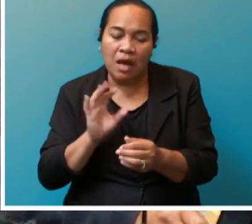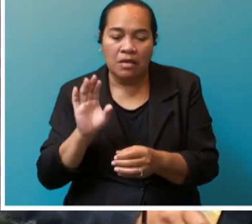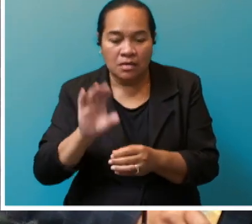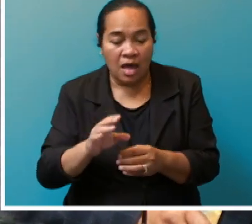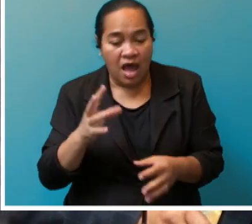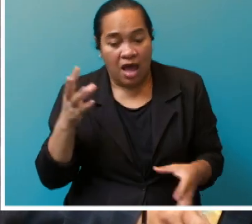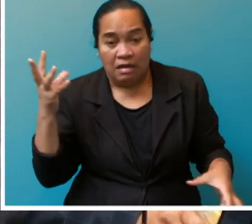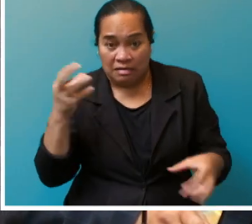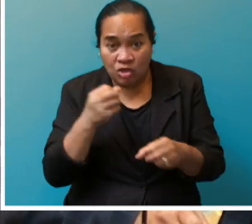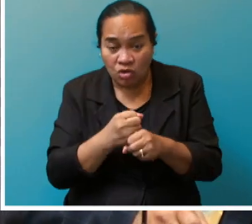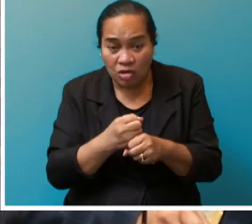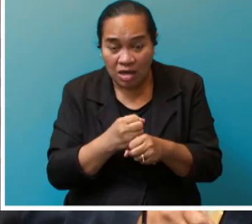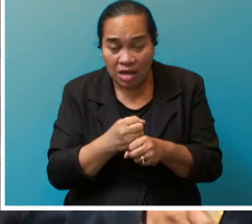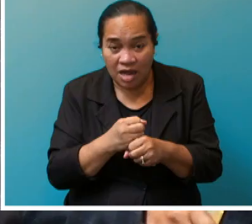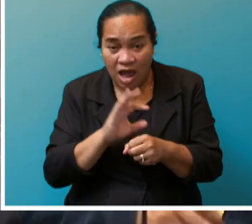of